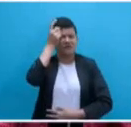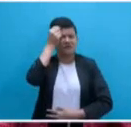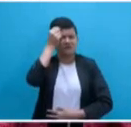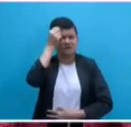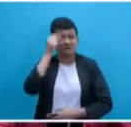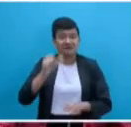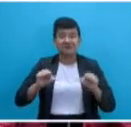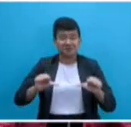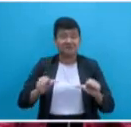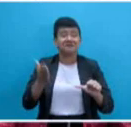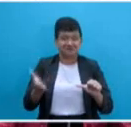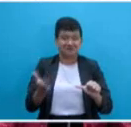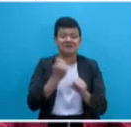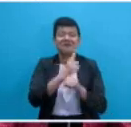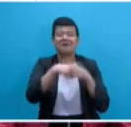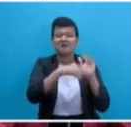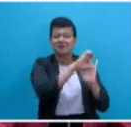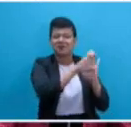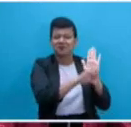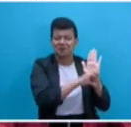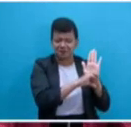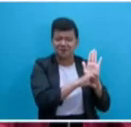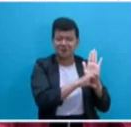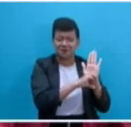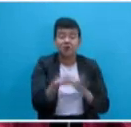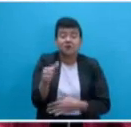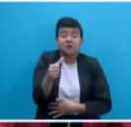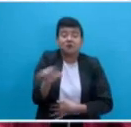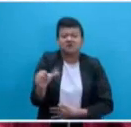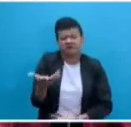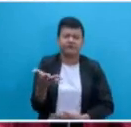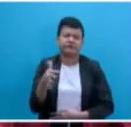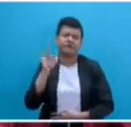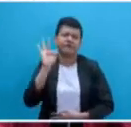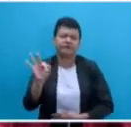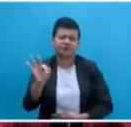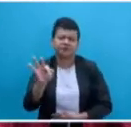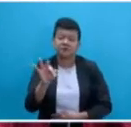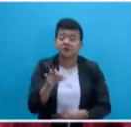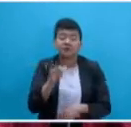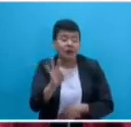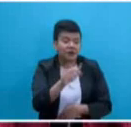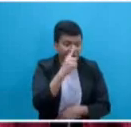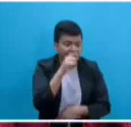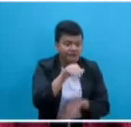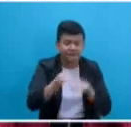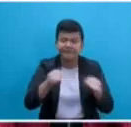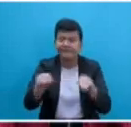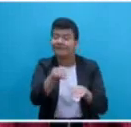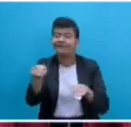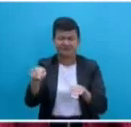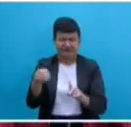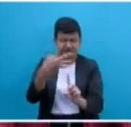that was unilaterally decreed into force by force on the people of Fiji. All previous constitutions, Mr. Speaker,